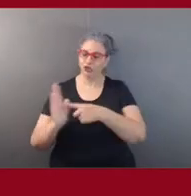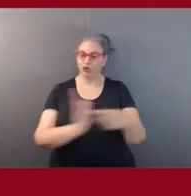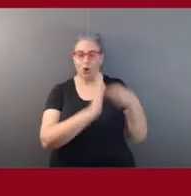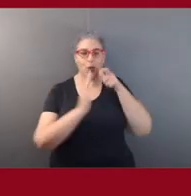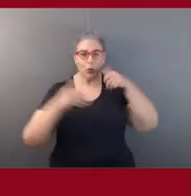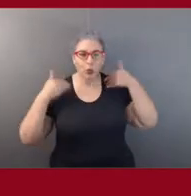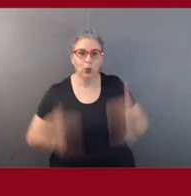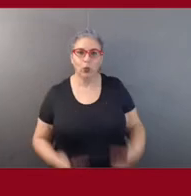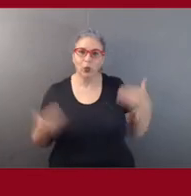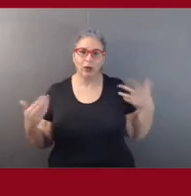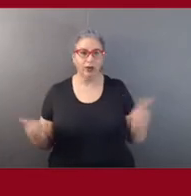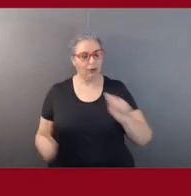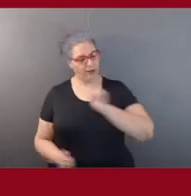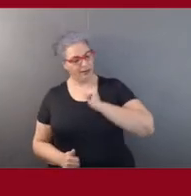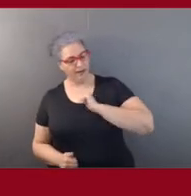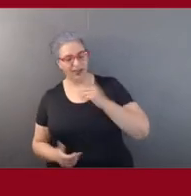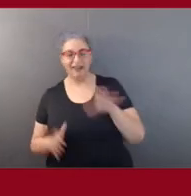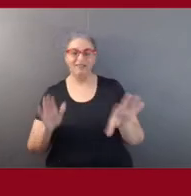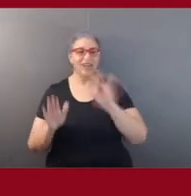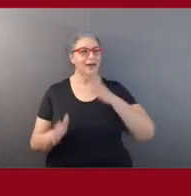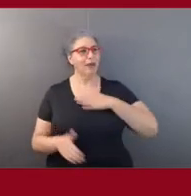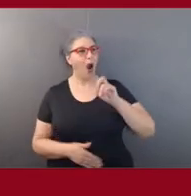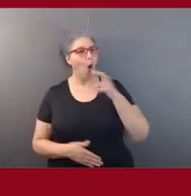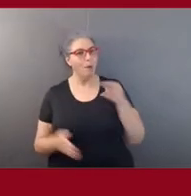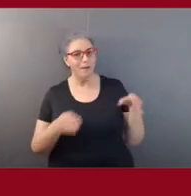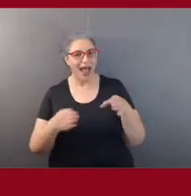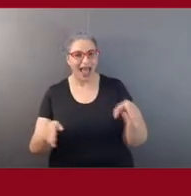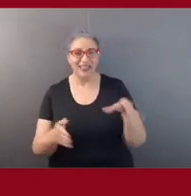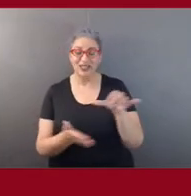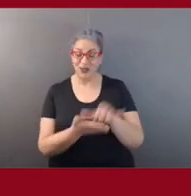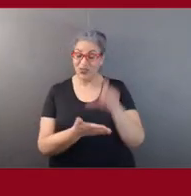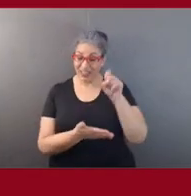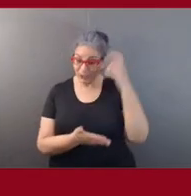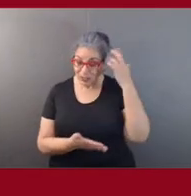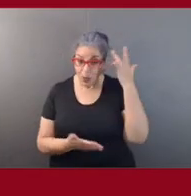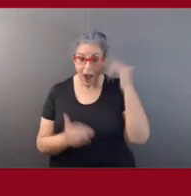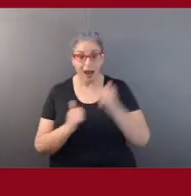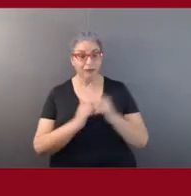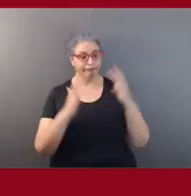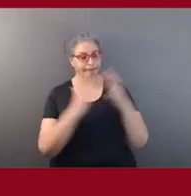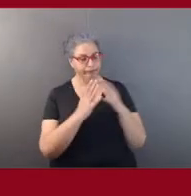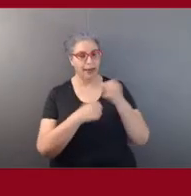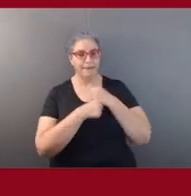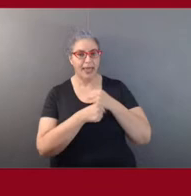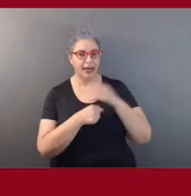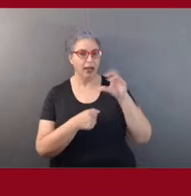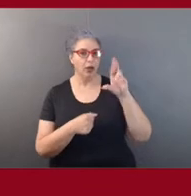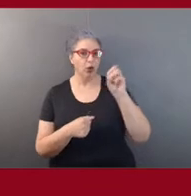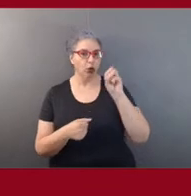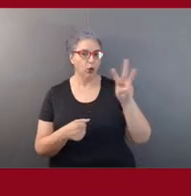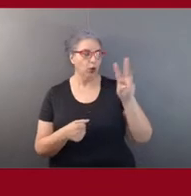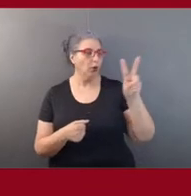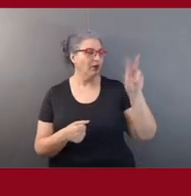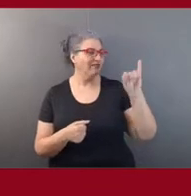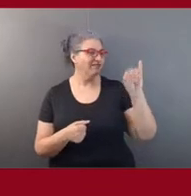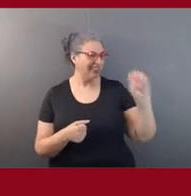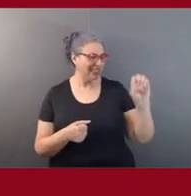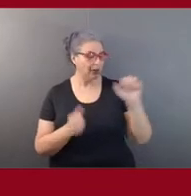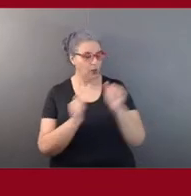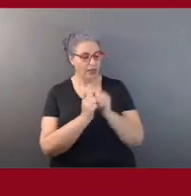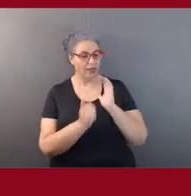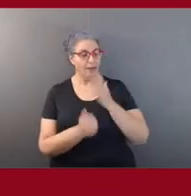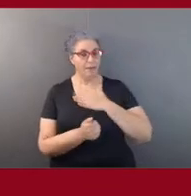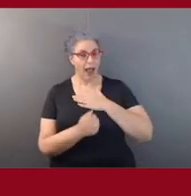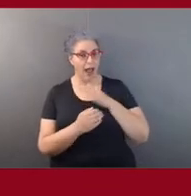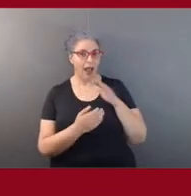express, and to find their pathway forward. So that's what caused me to build Kruvy with my partners, and finding some amazing coding